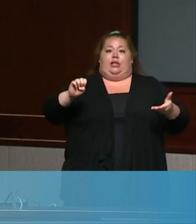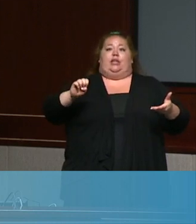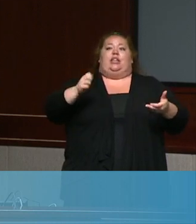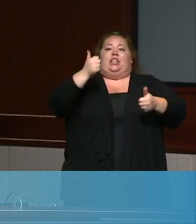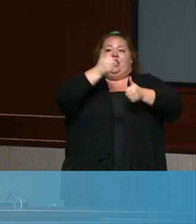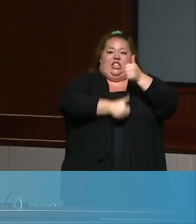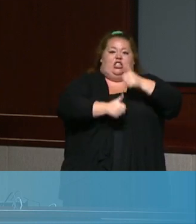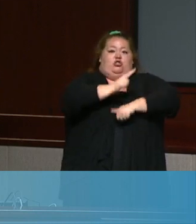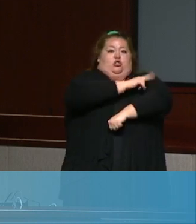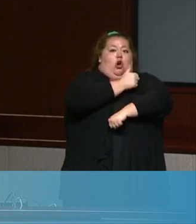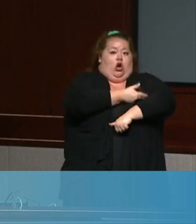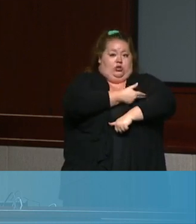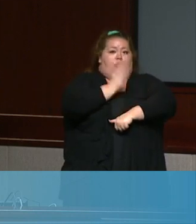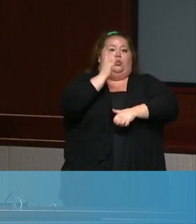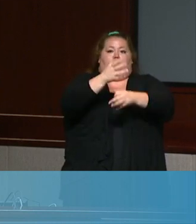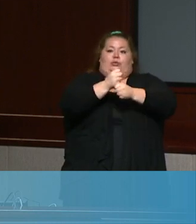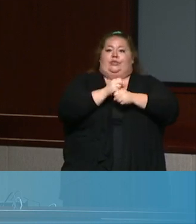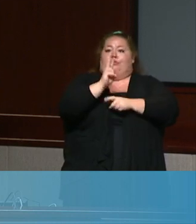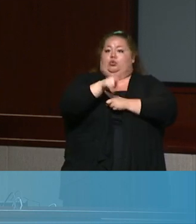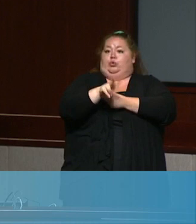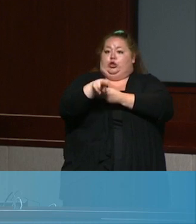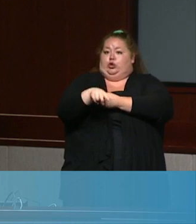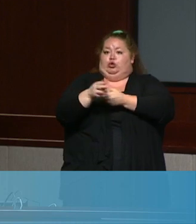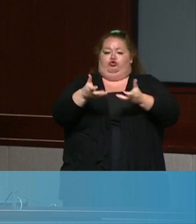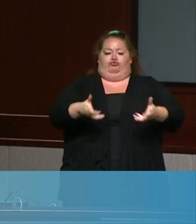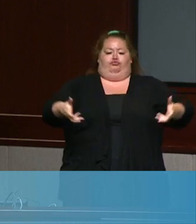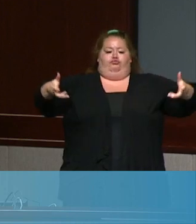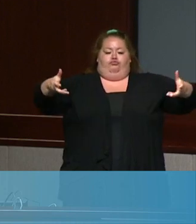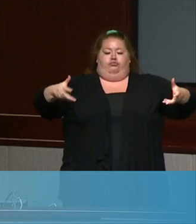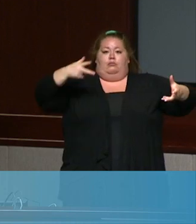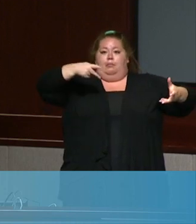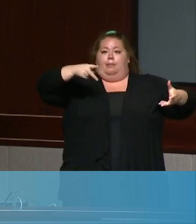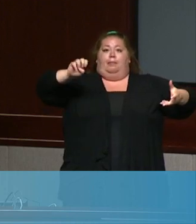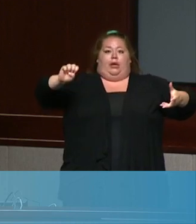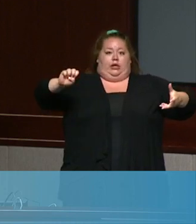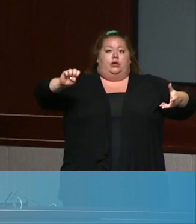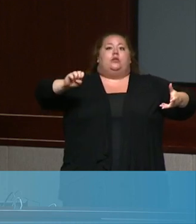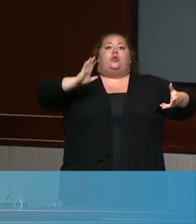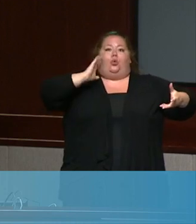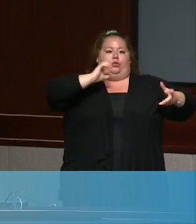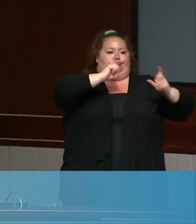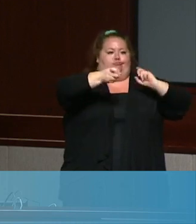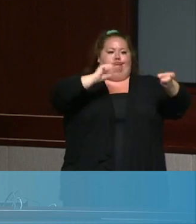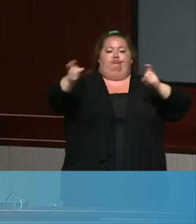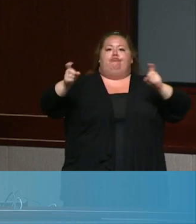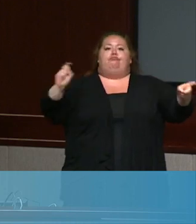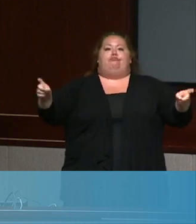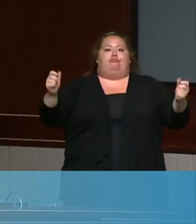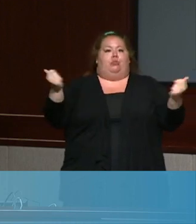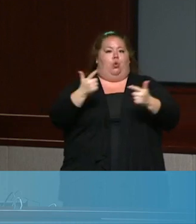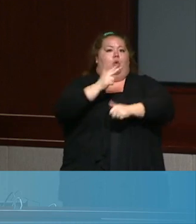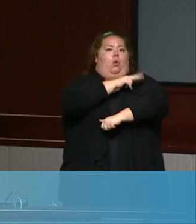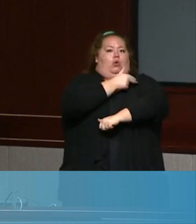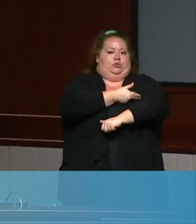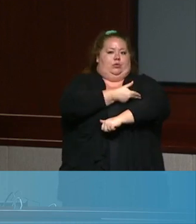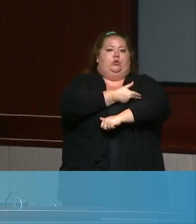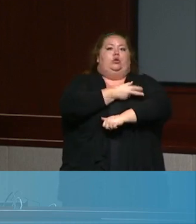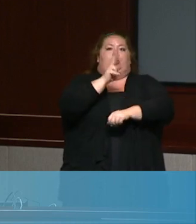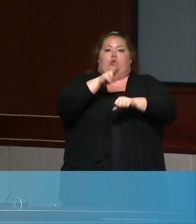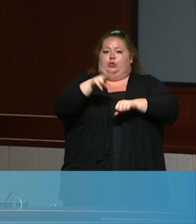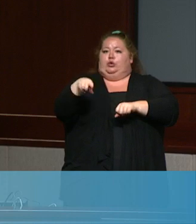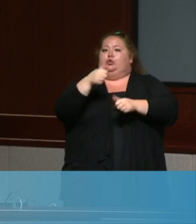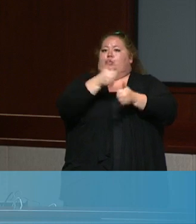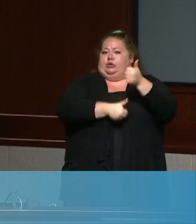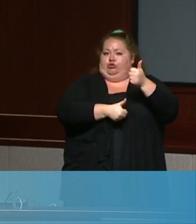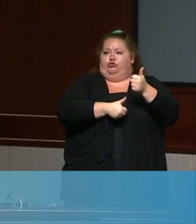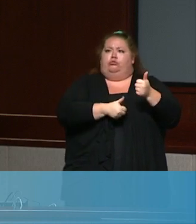hospital has been assigned 22 pallets of personal protective equipment. We're hopeful that that's going to help for a long